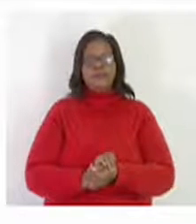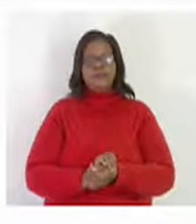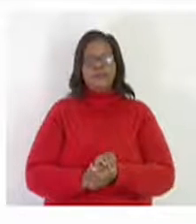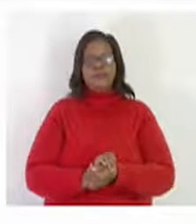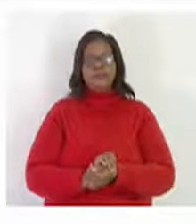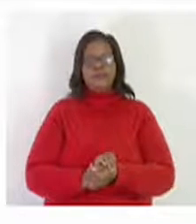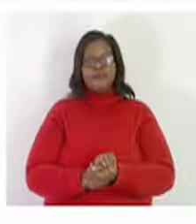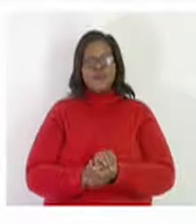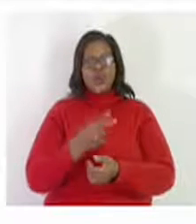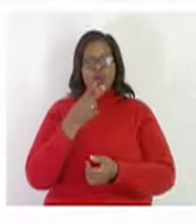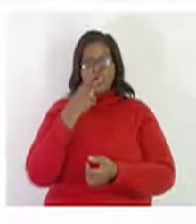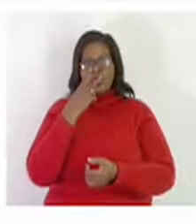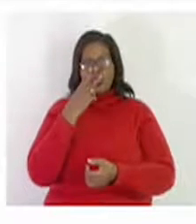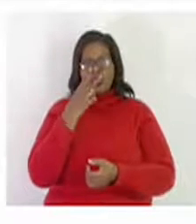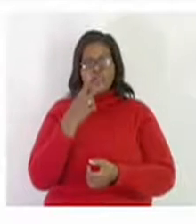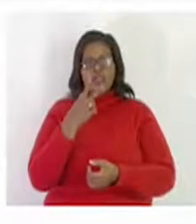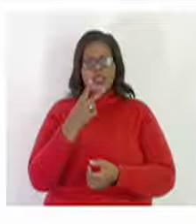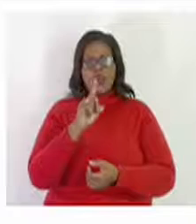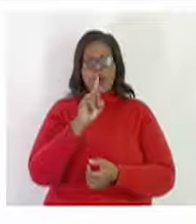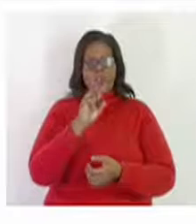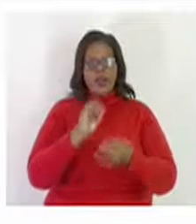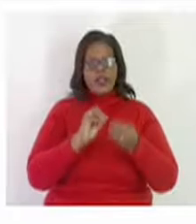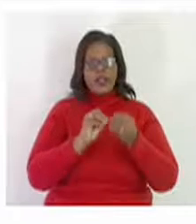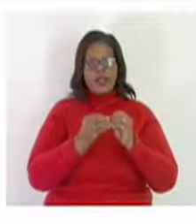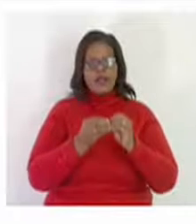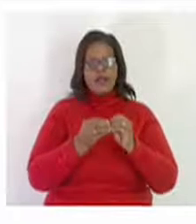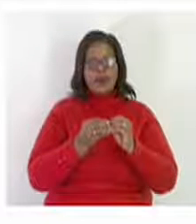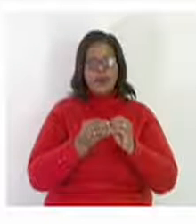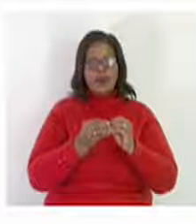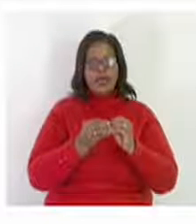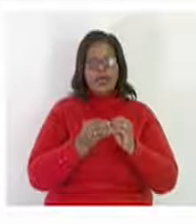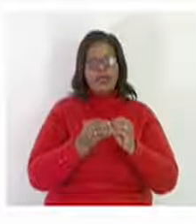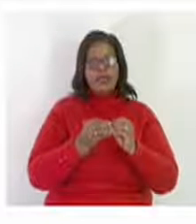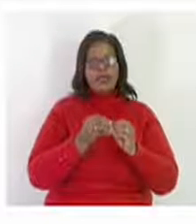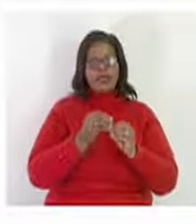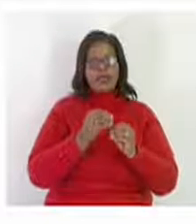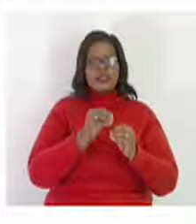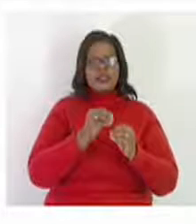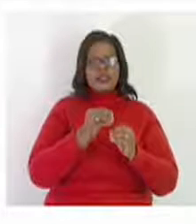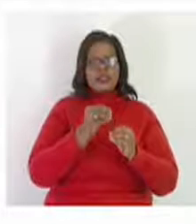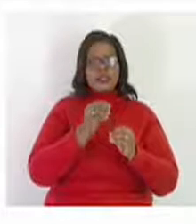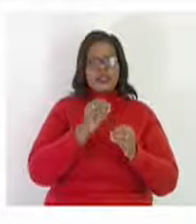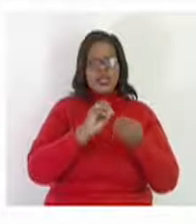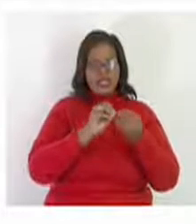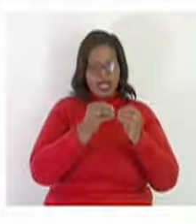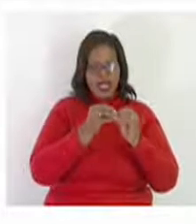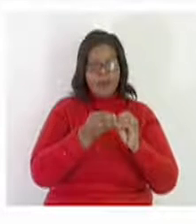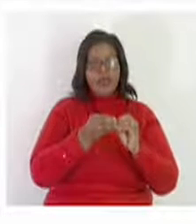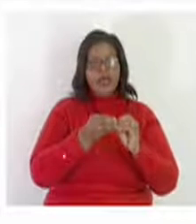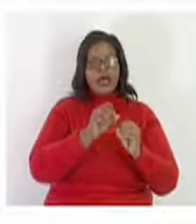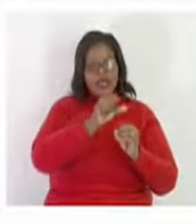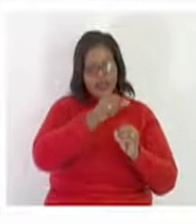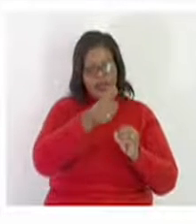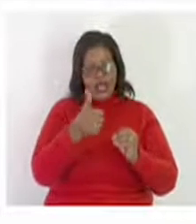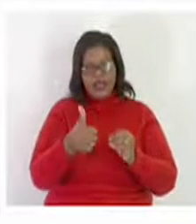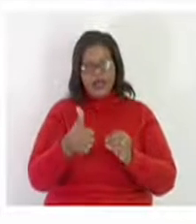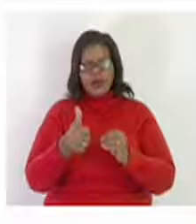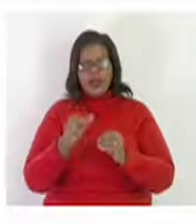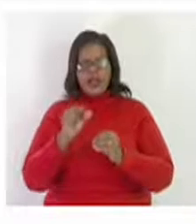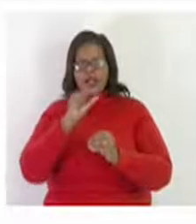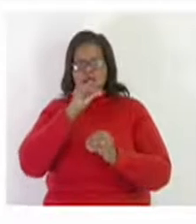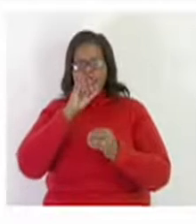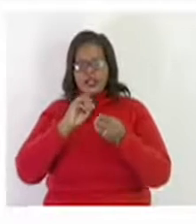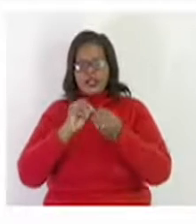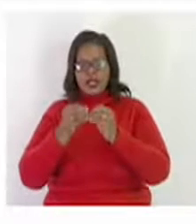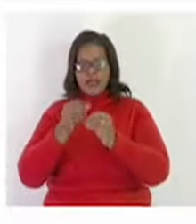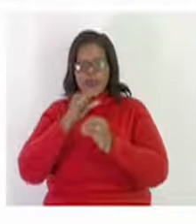you see that one number is written in numeric, the other one is written in words. The best way to compare